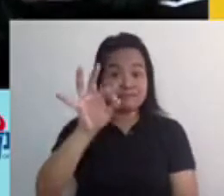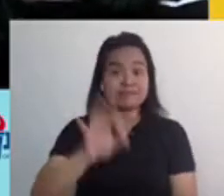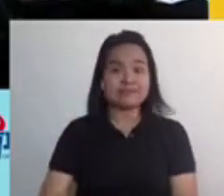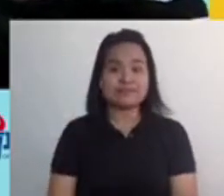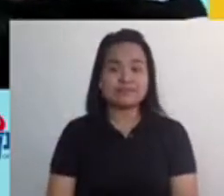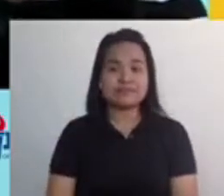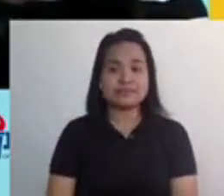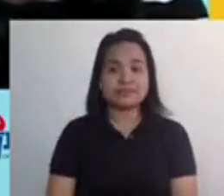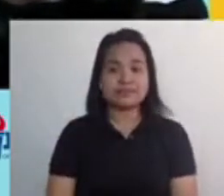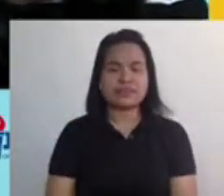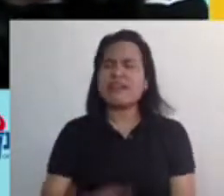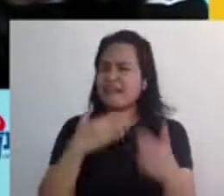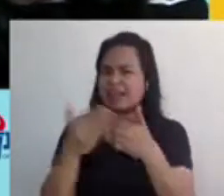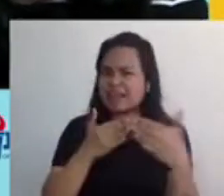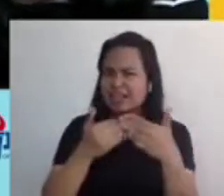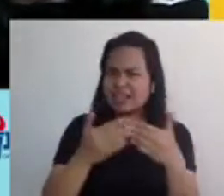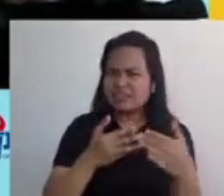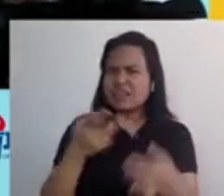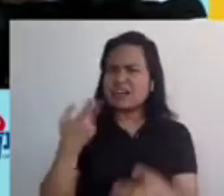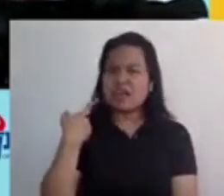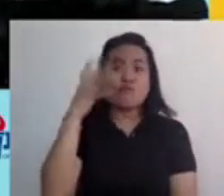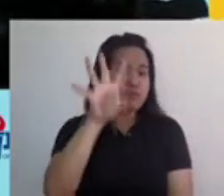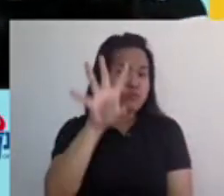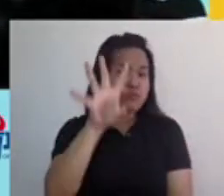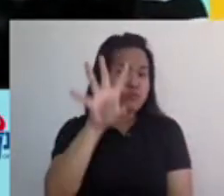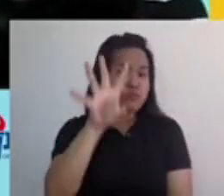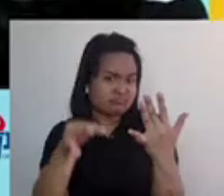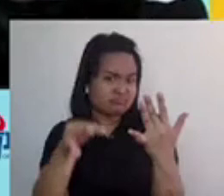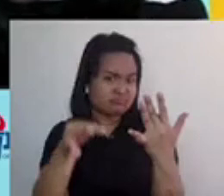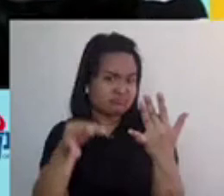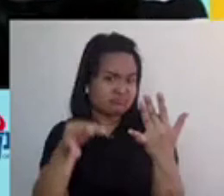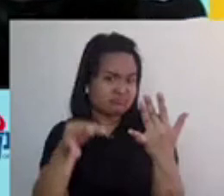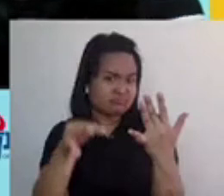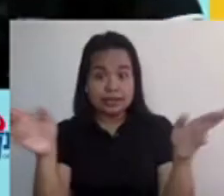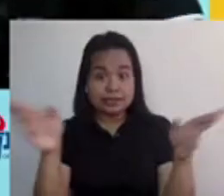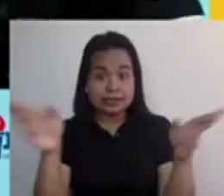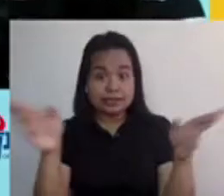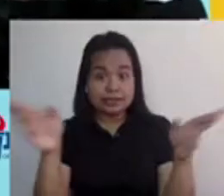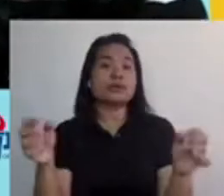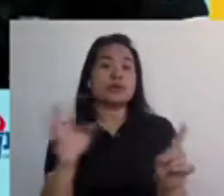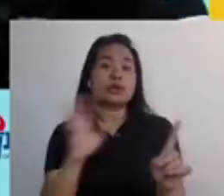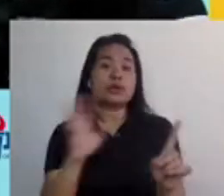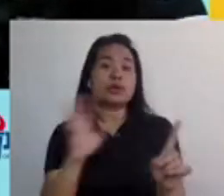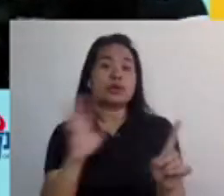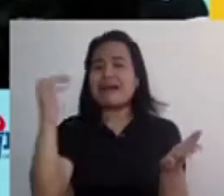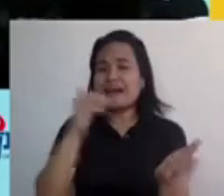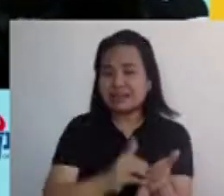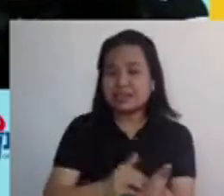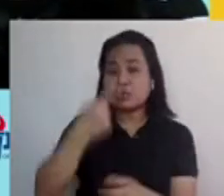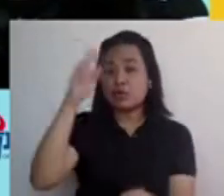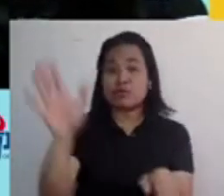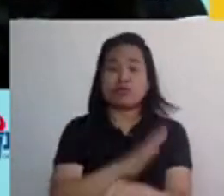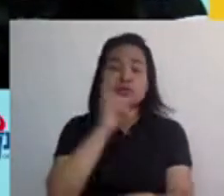have four options for the classroom observation, again, for our full-time teacher broadcasters, when